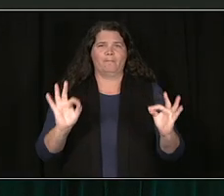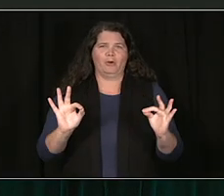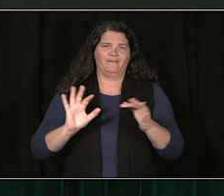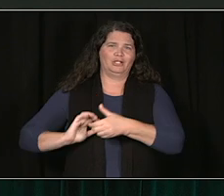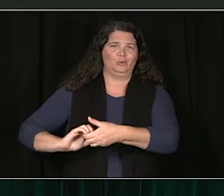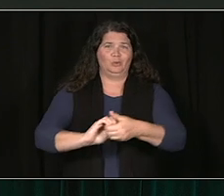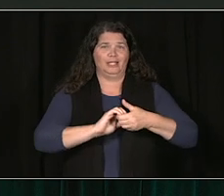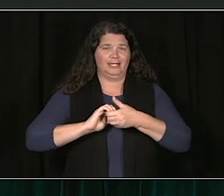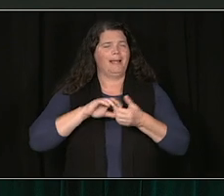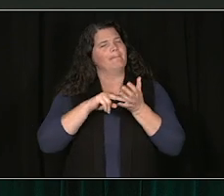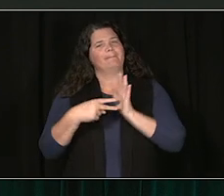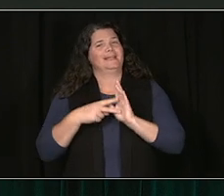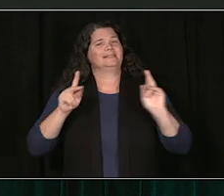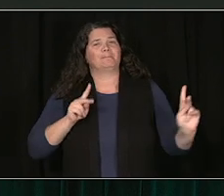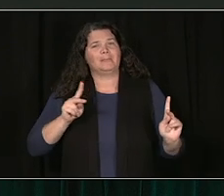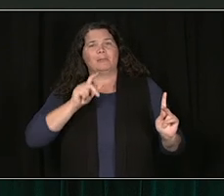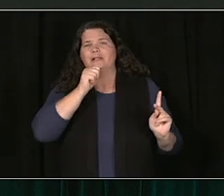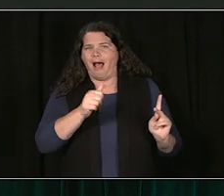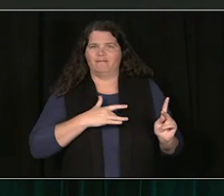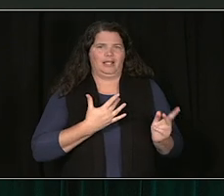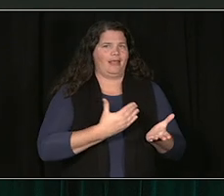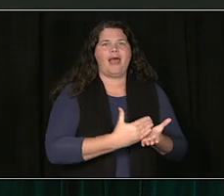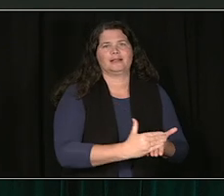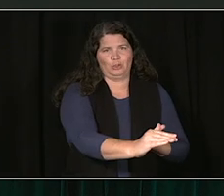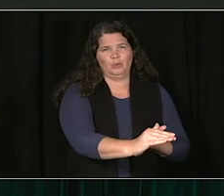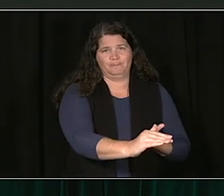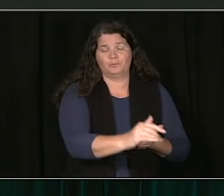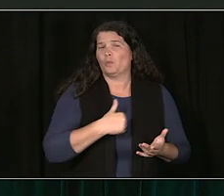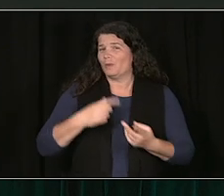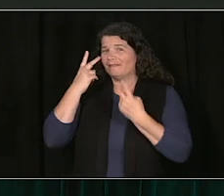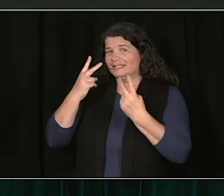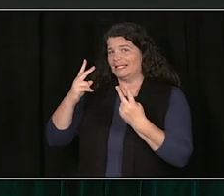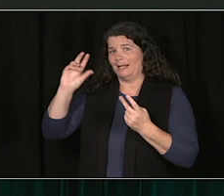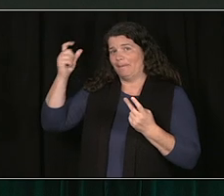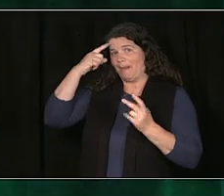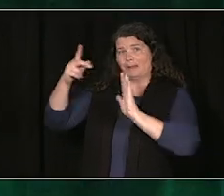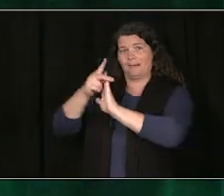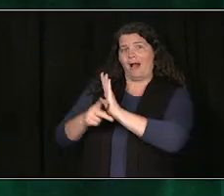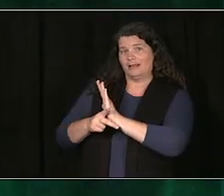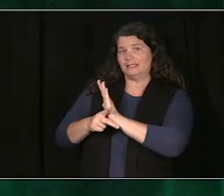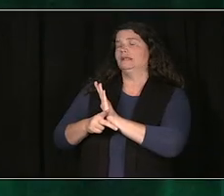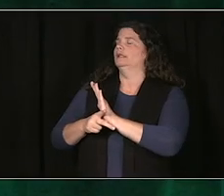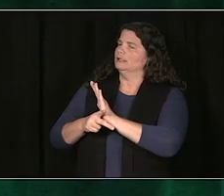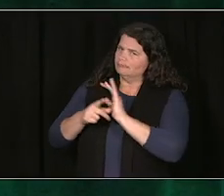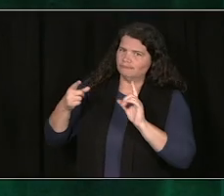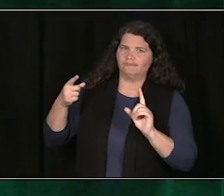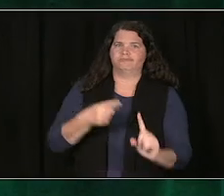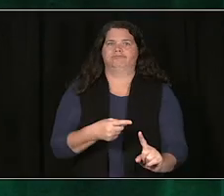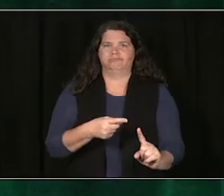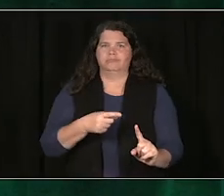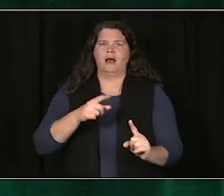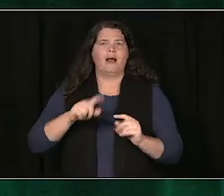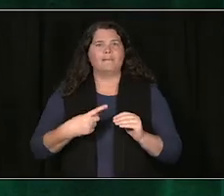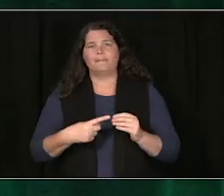are excluded. Because we have seen public policy directed to the Asian American community, whether it's the Chinese American Exclusion